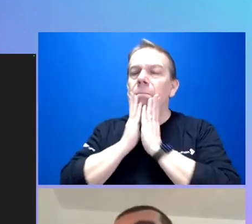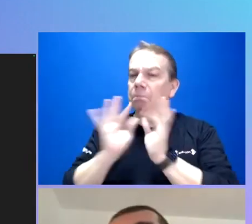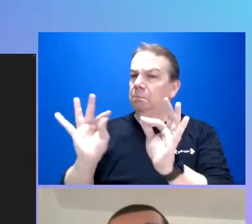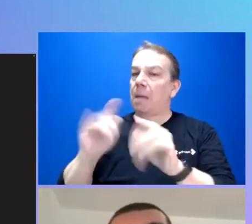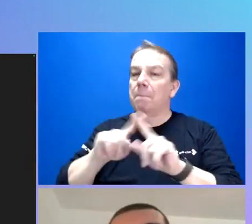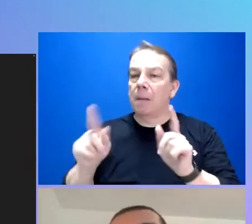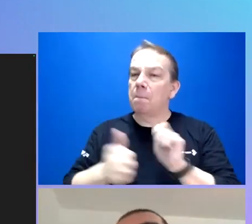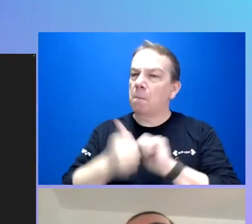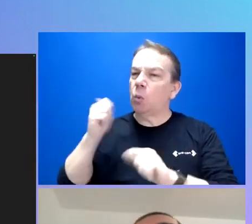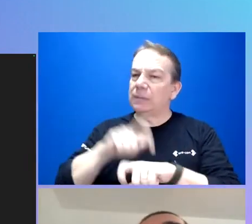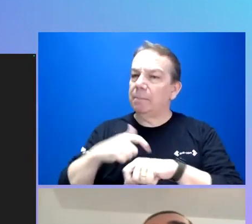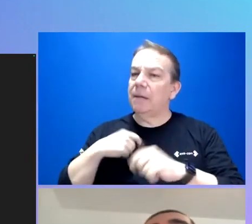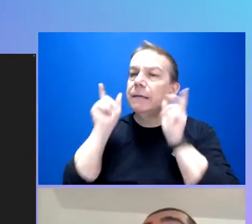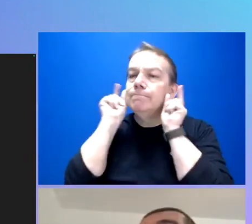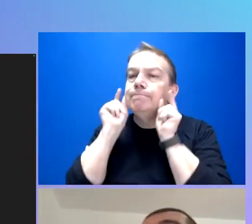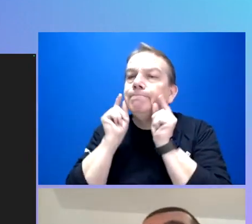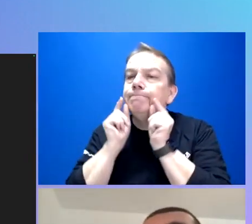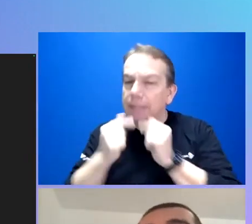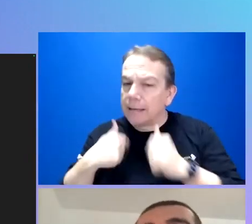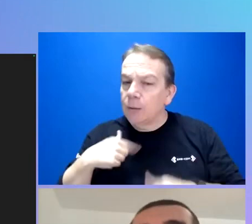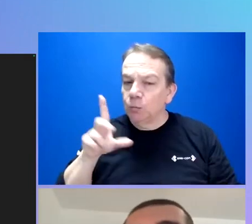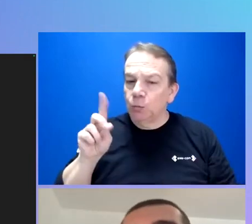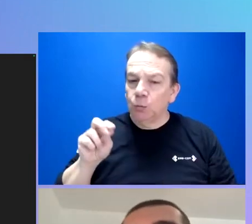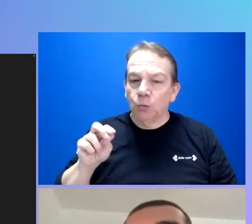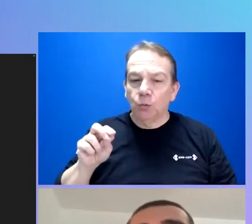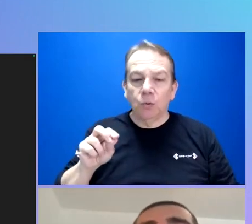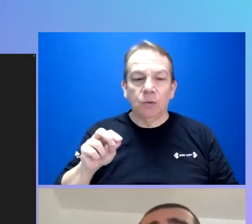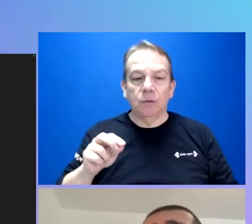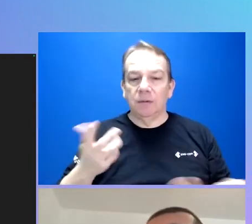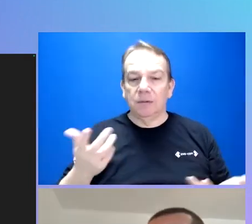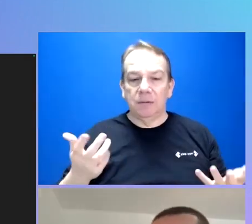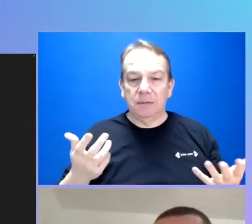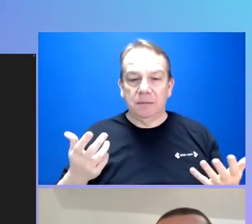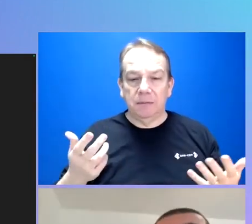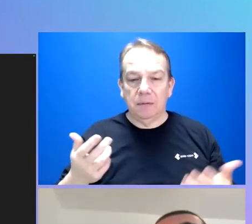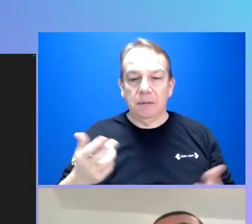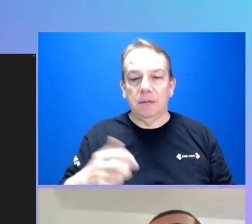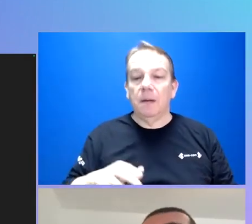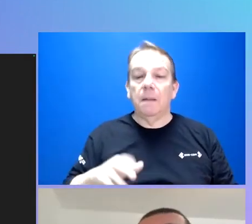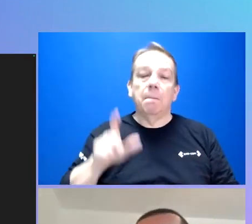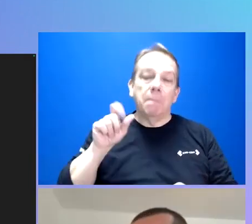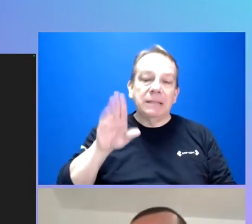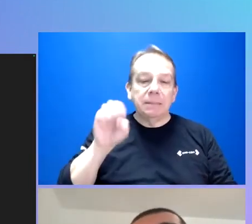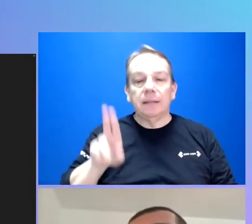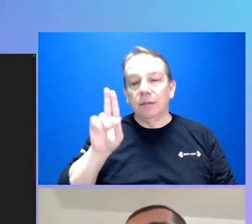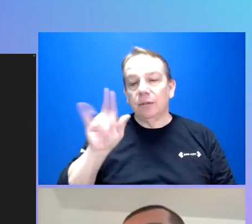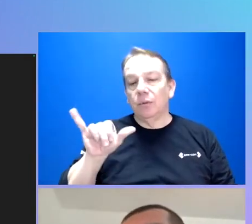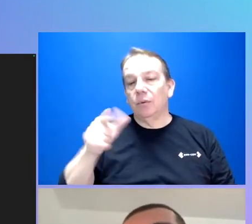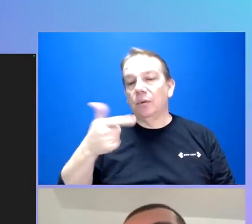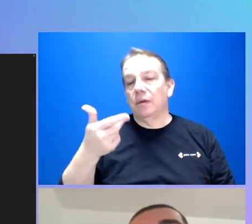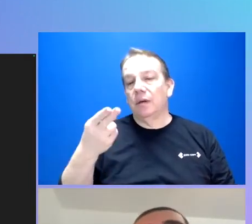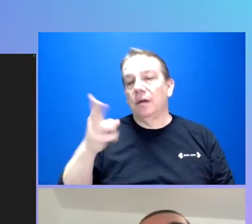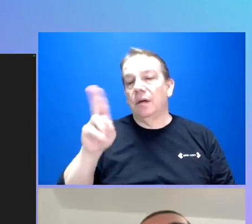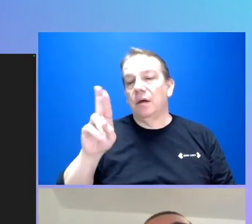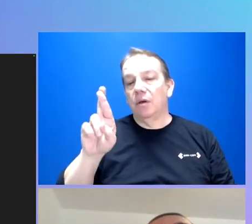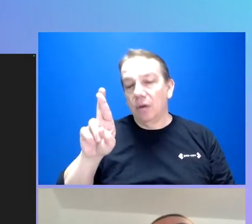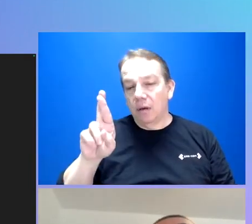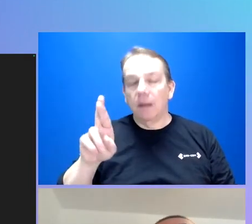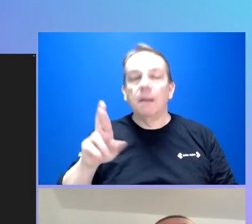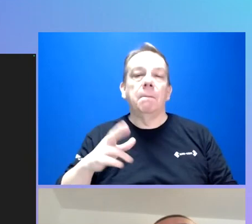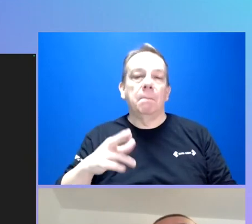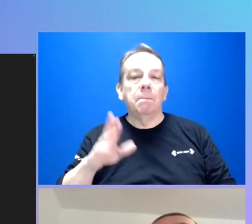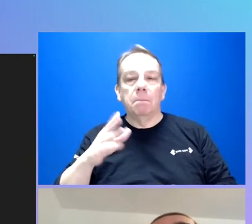I must be a Uyghur Muslim because beards mean you must be Muslim,